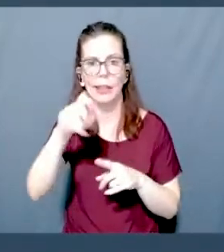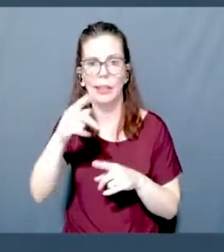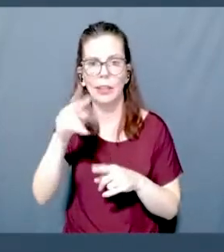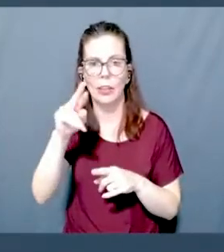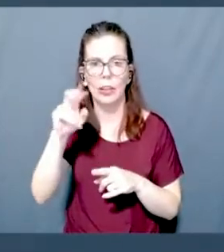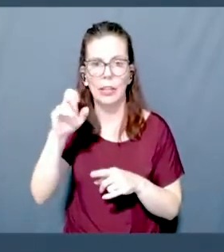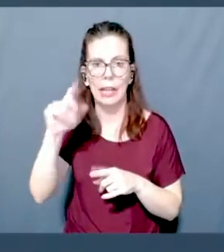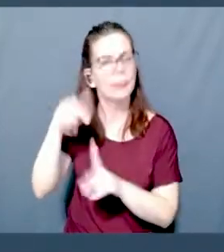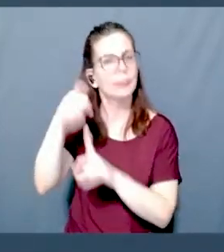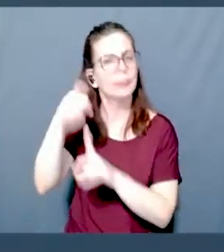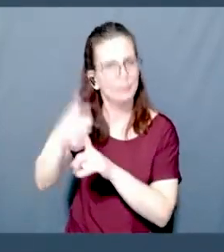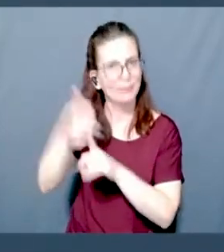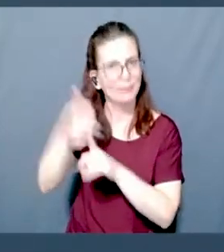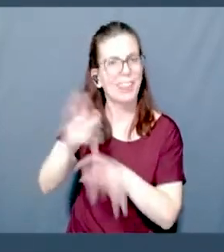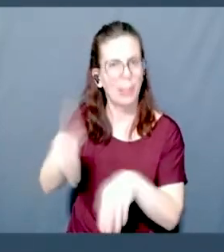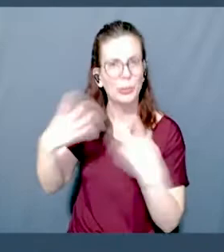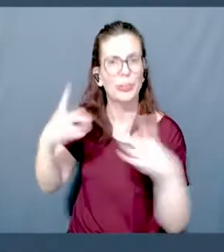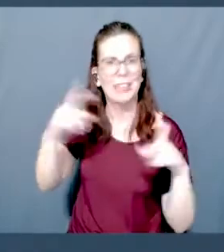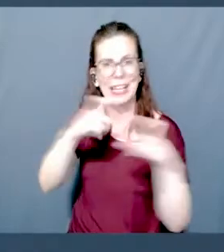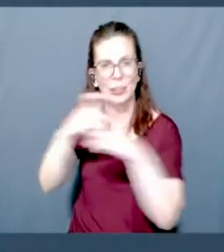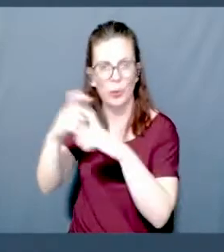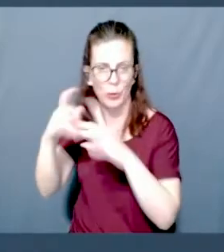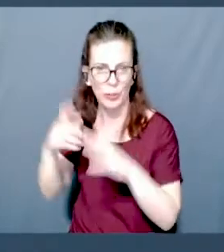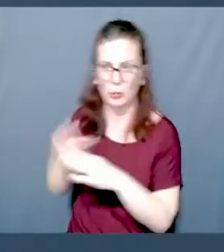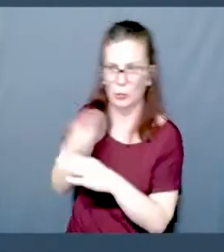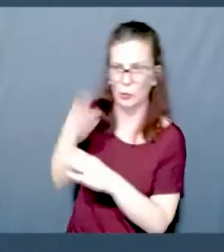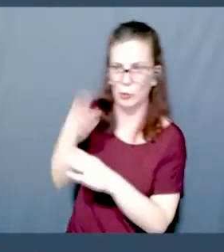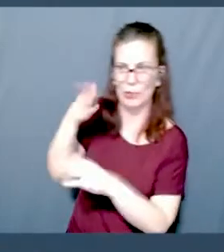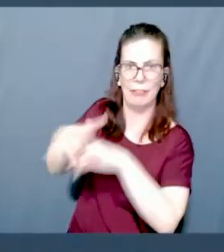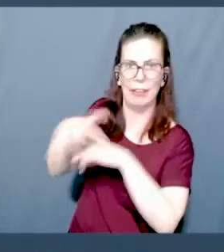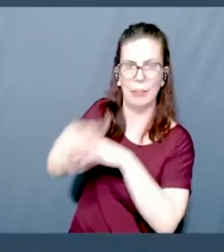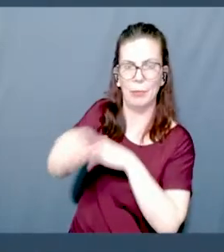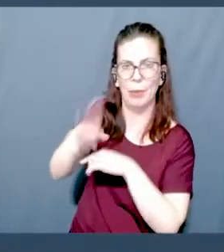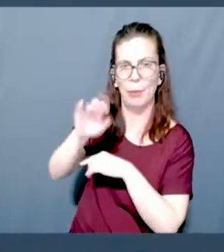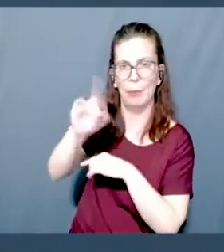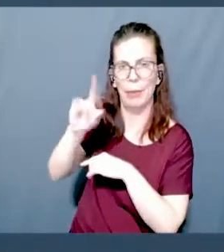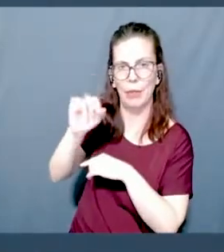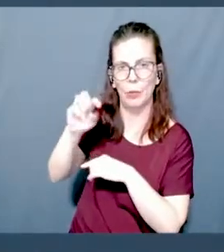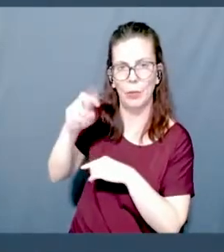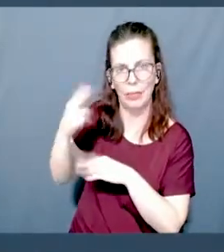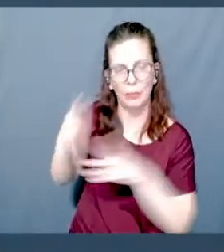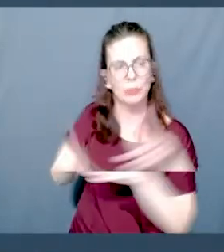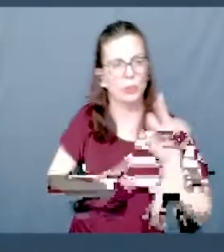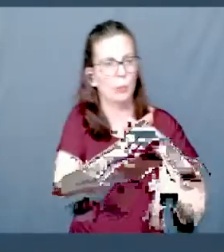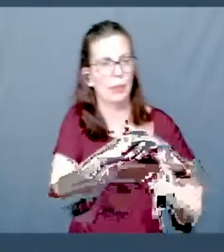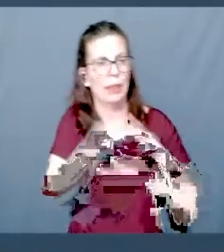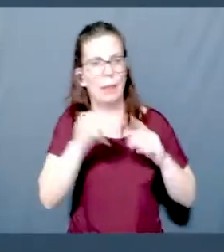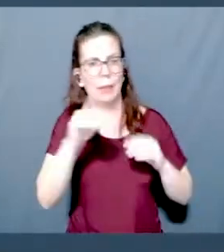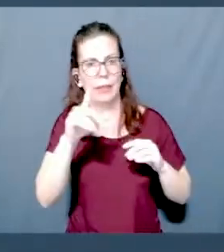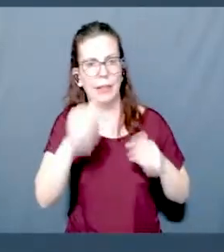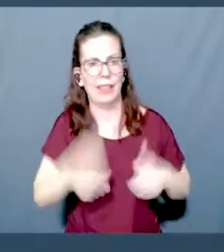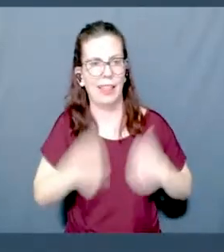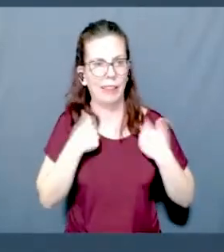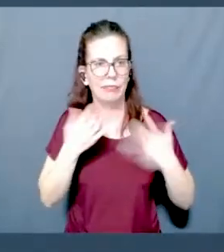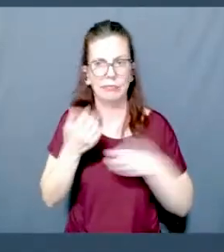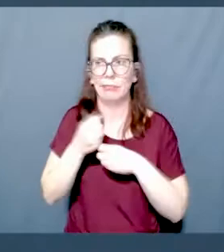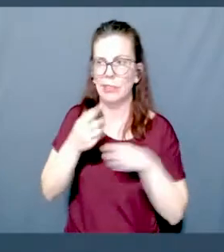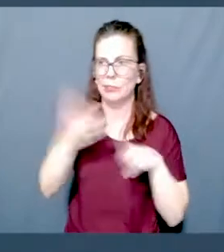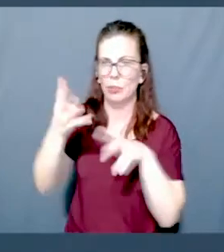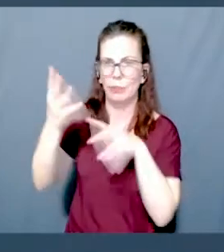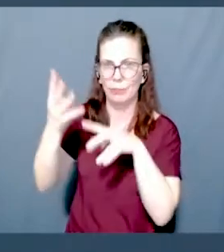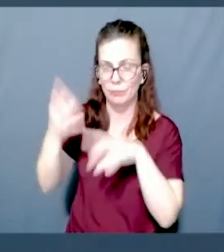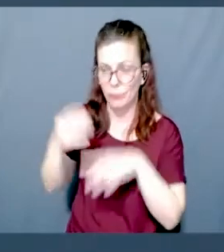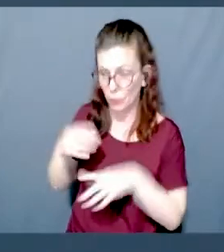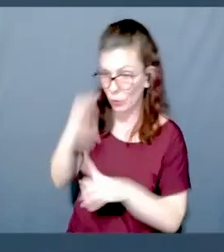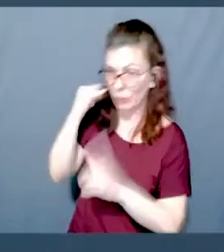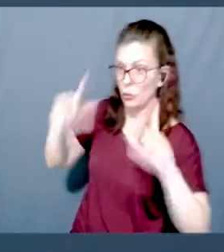encoder, use the available bandwidth, it's going to show up in our Media Live service, and you can create a stream. So now if you went to the AWS console, ordered